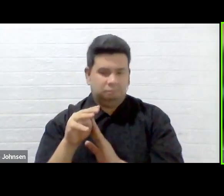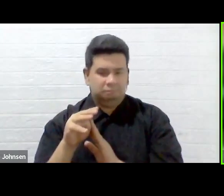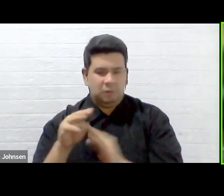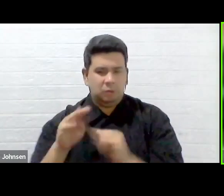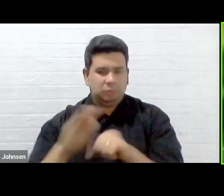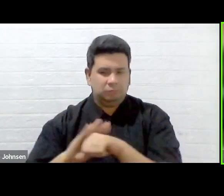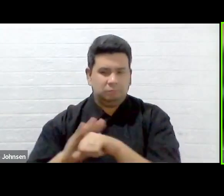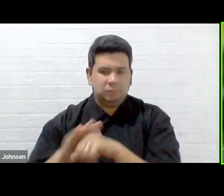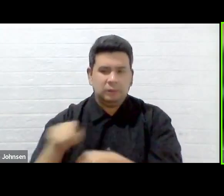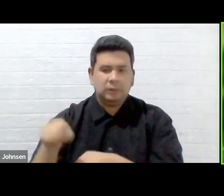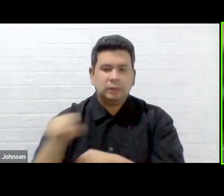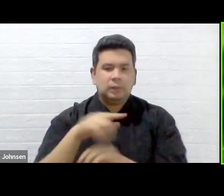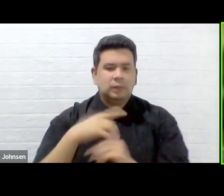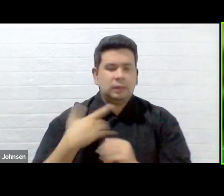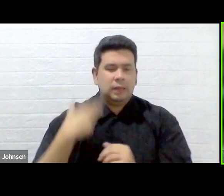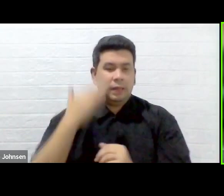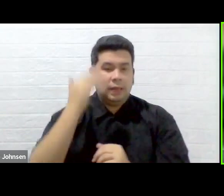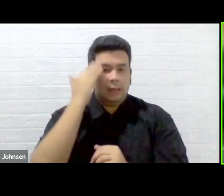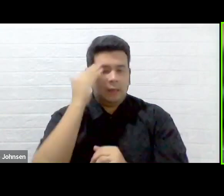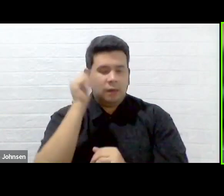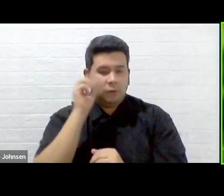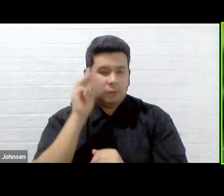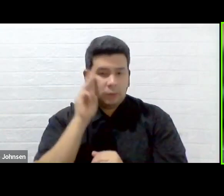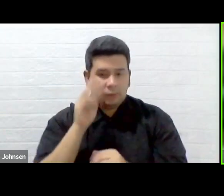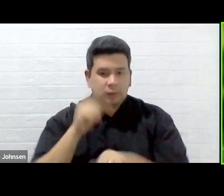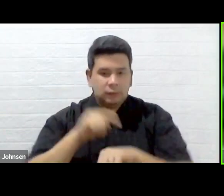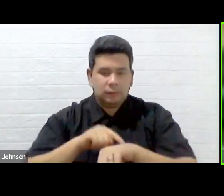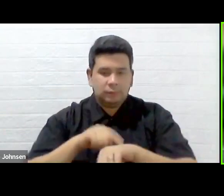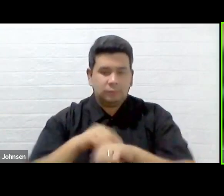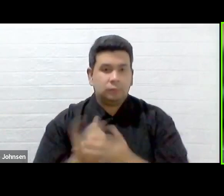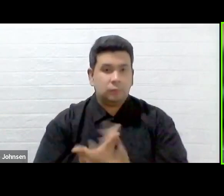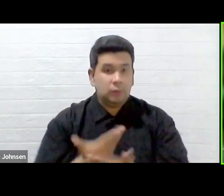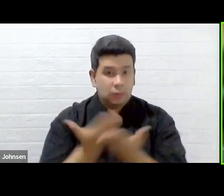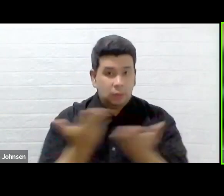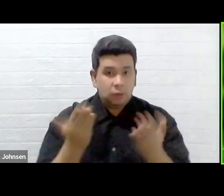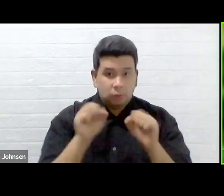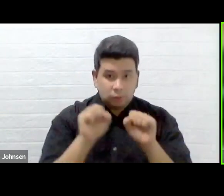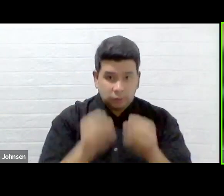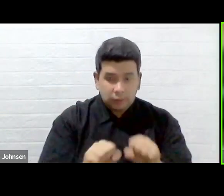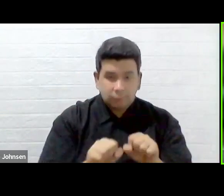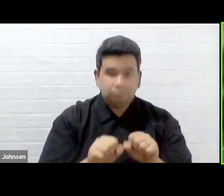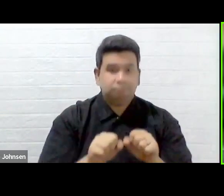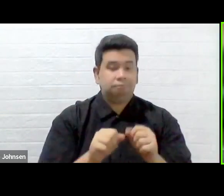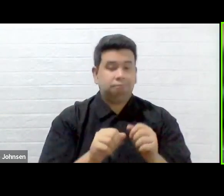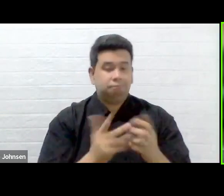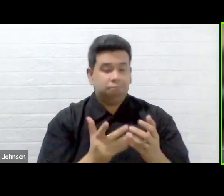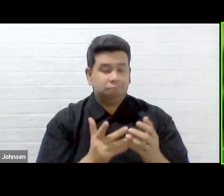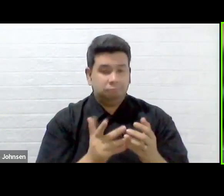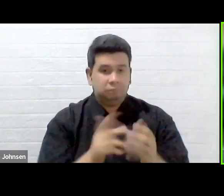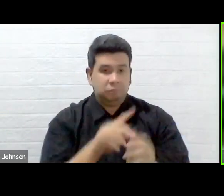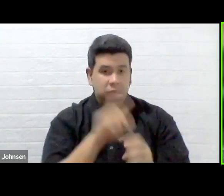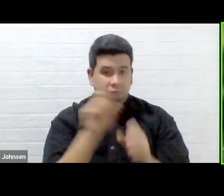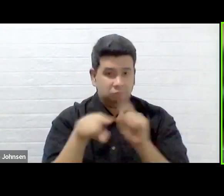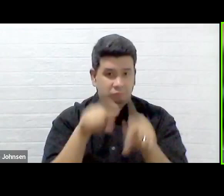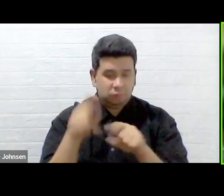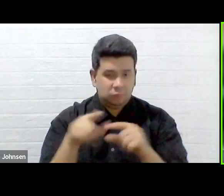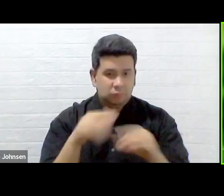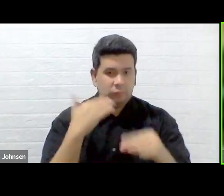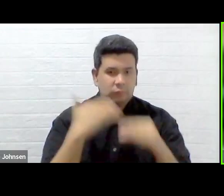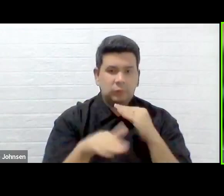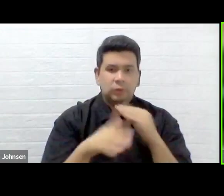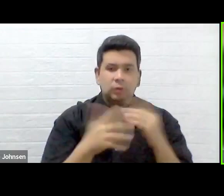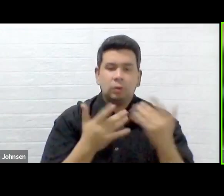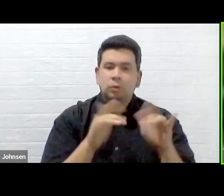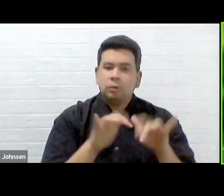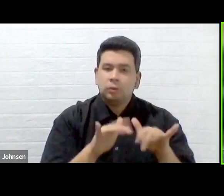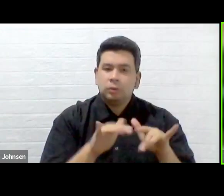Q&A, attendees may type in their questions in the Q&A box or in the chat box. We will be reading them. The speaker